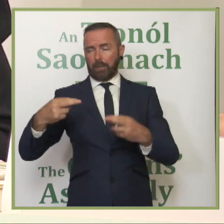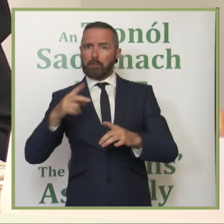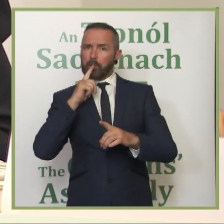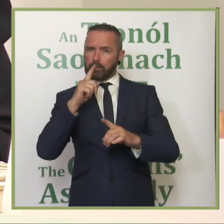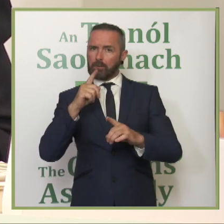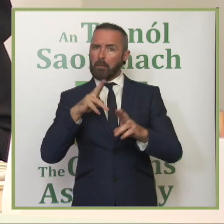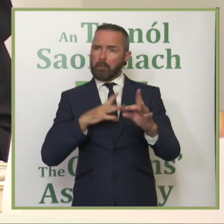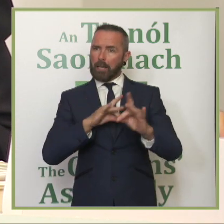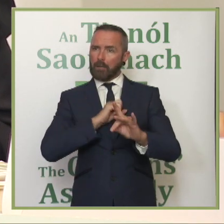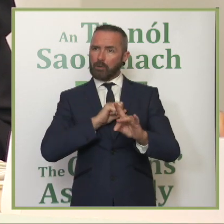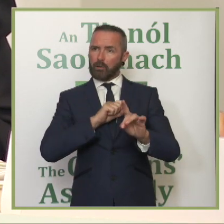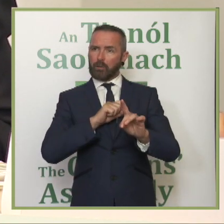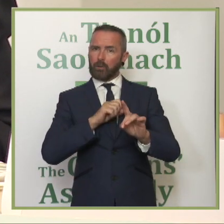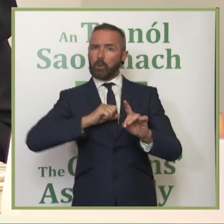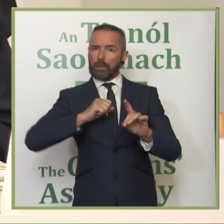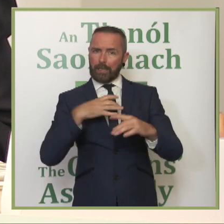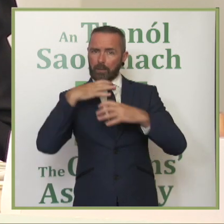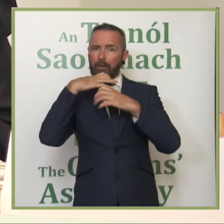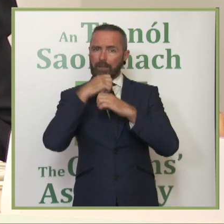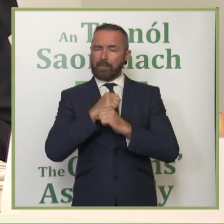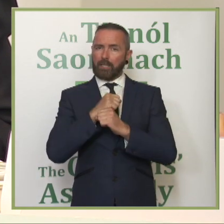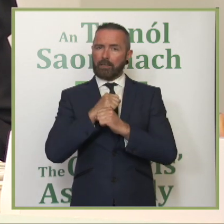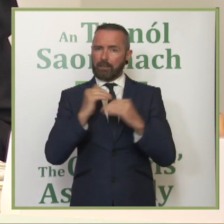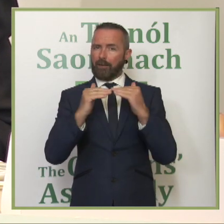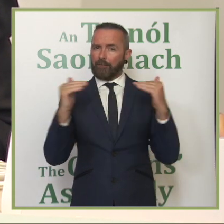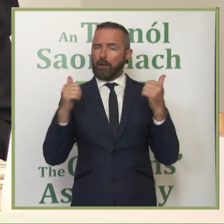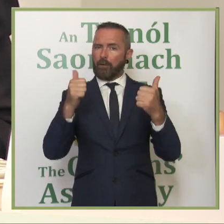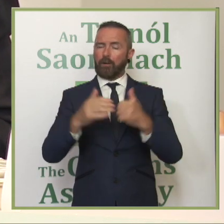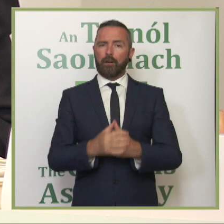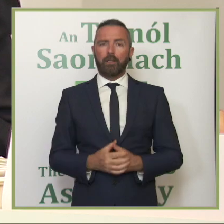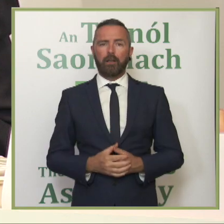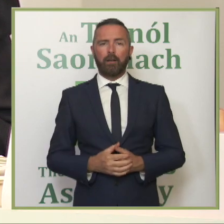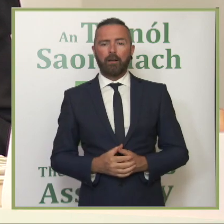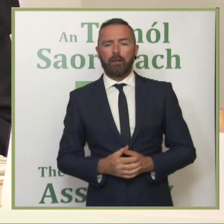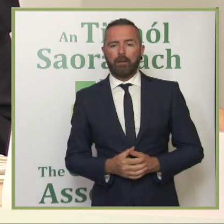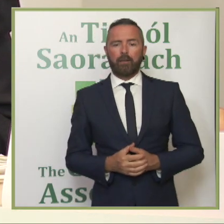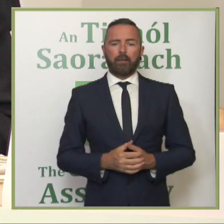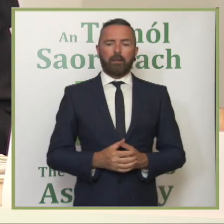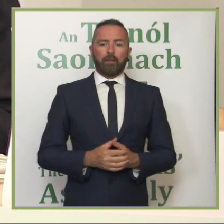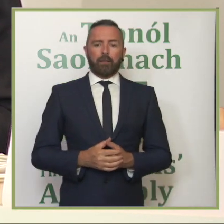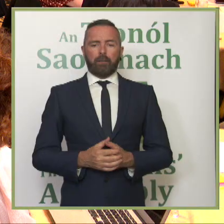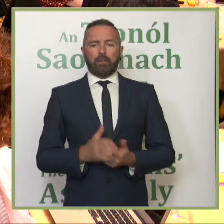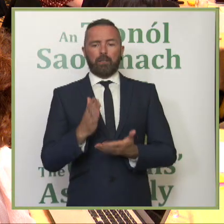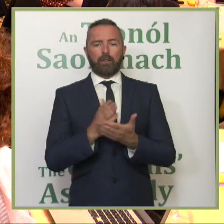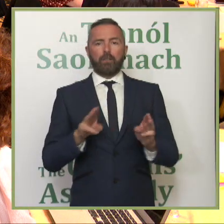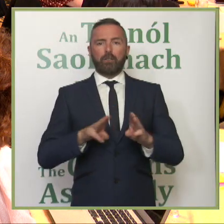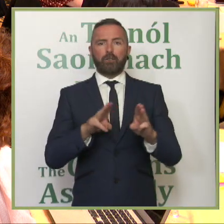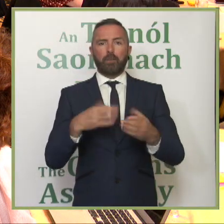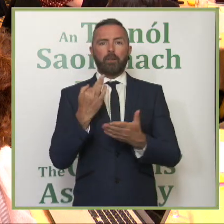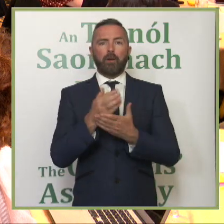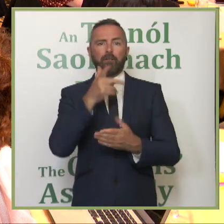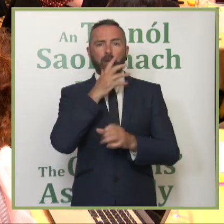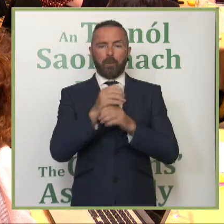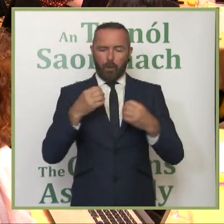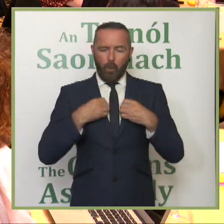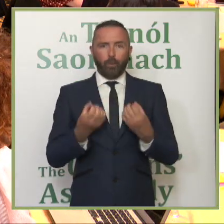now in terms of confidentiality. I think that's fair. Some people reflected about stories and bringing, actually, I think